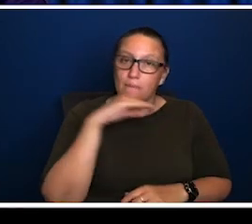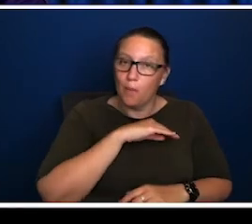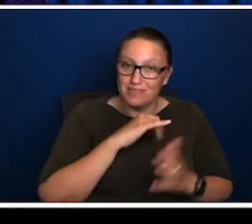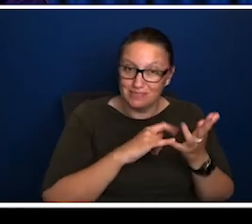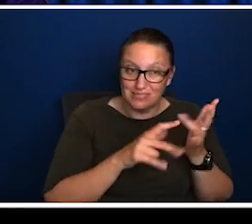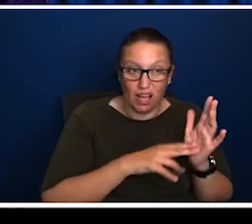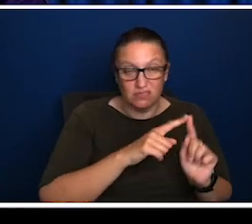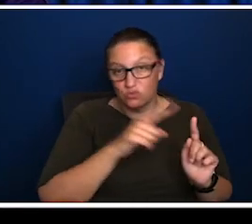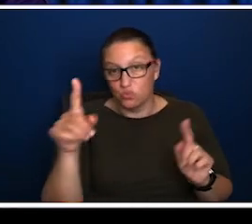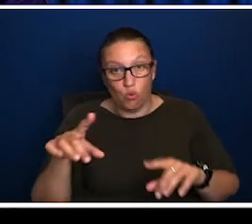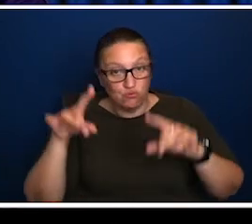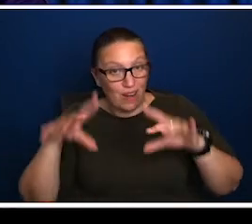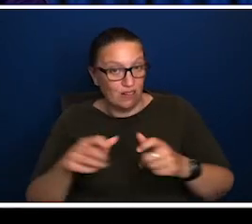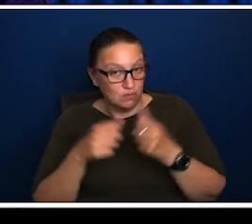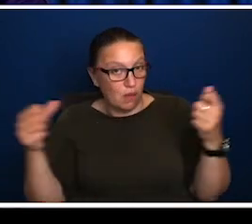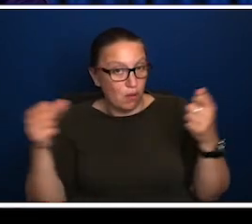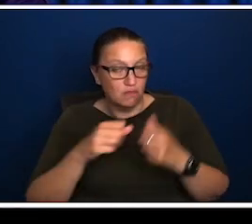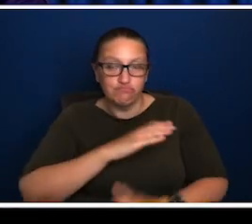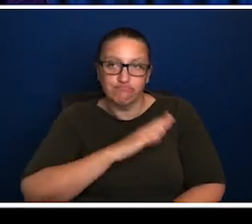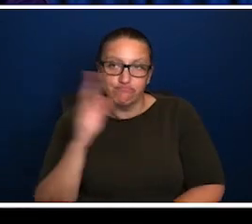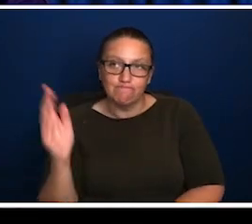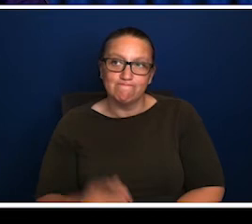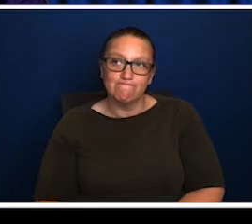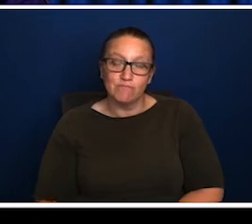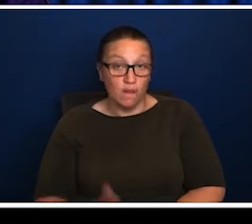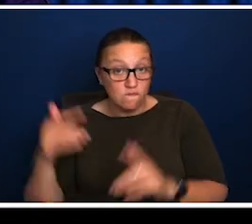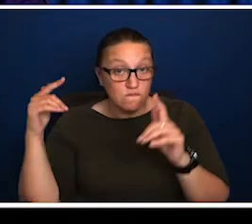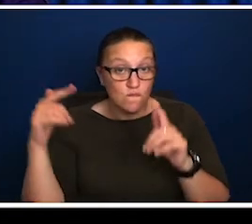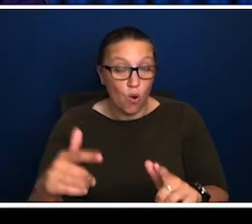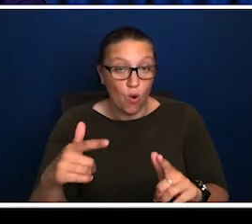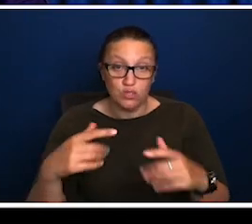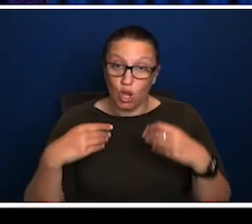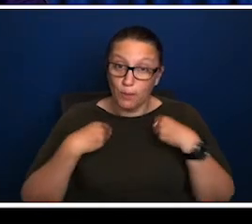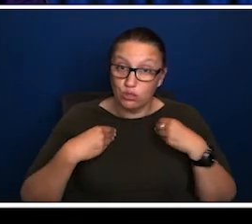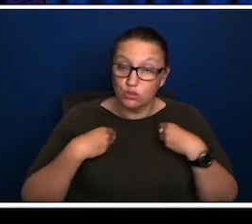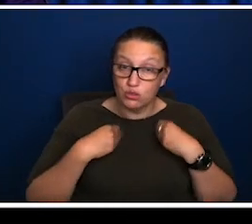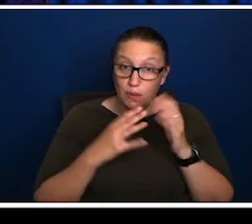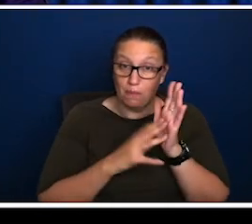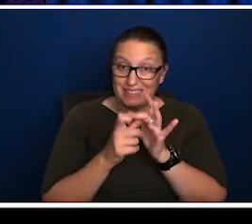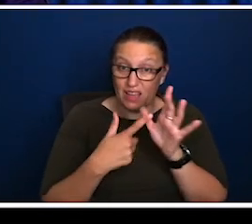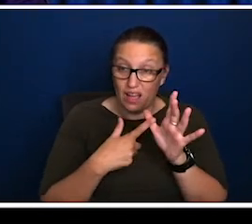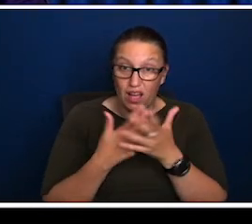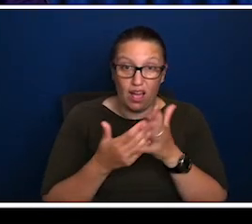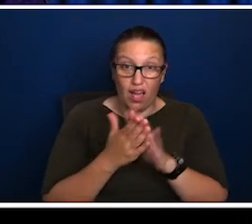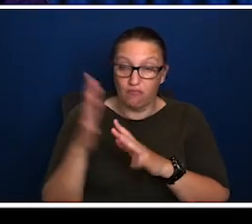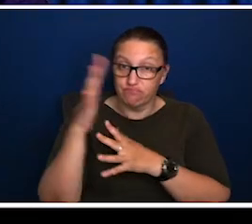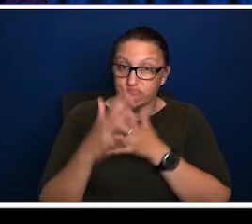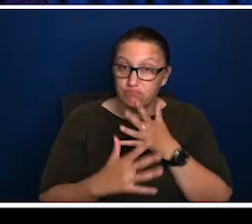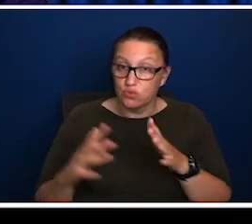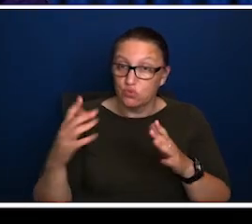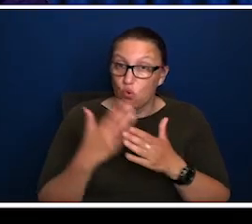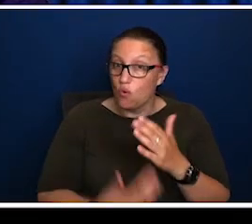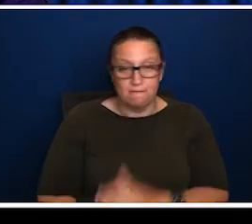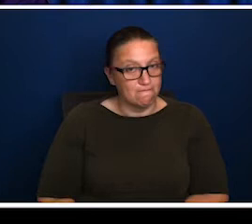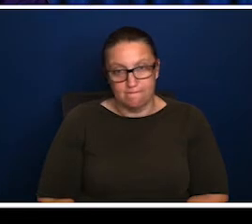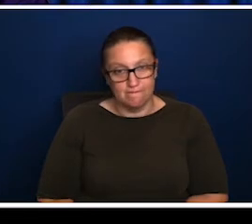years at 27 years at various news limited publications from the Melbourne Sun, all the way up to the Australian. I